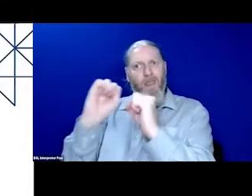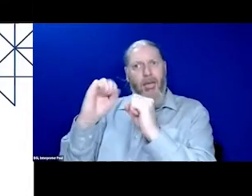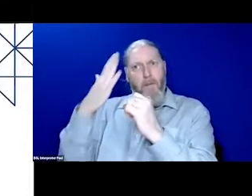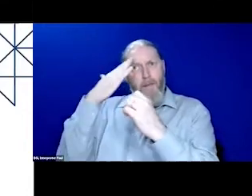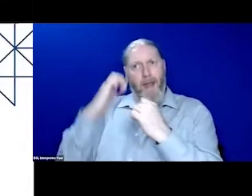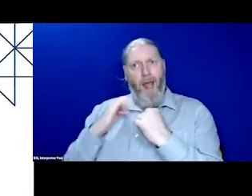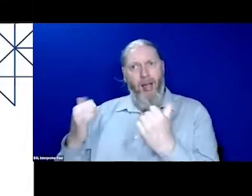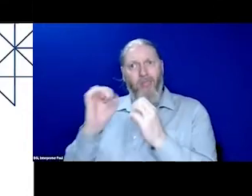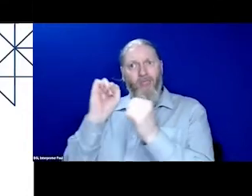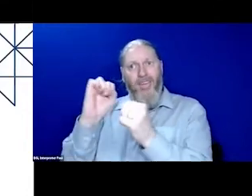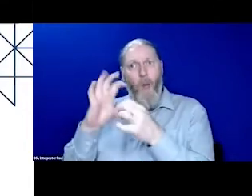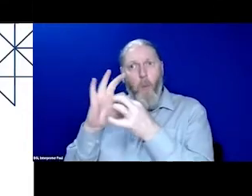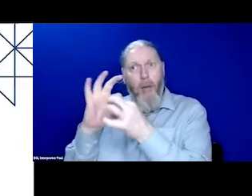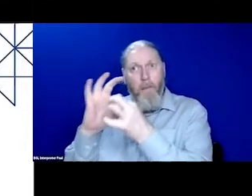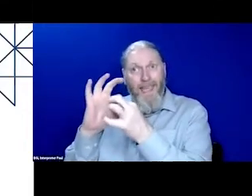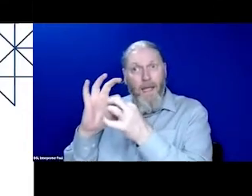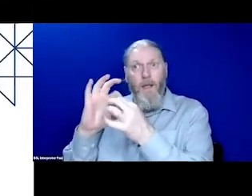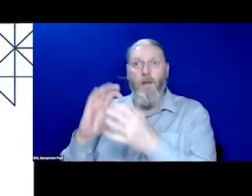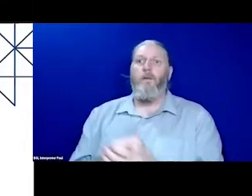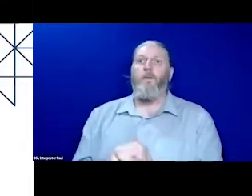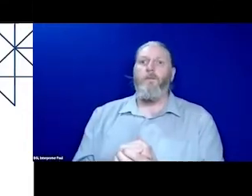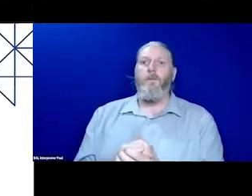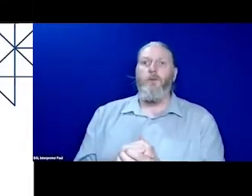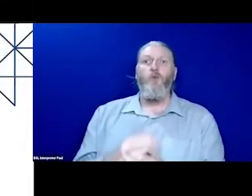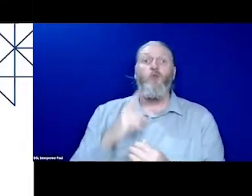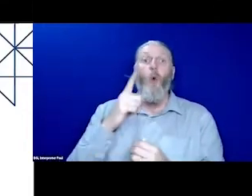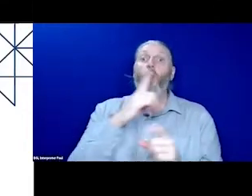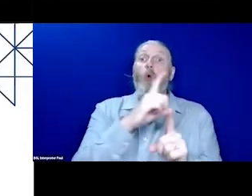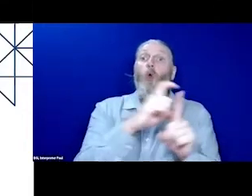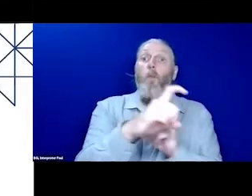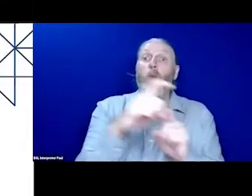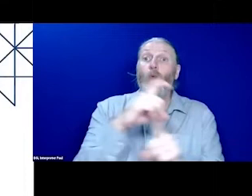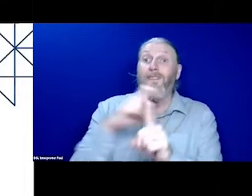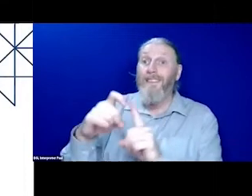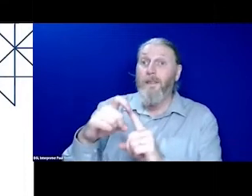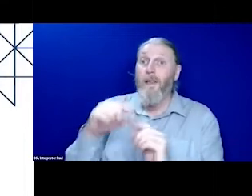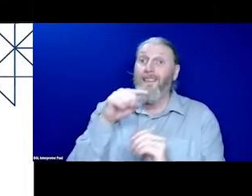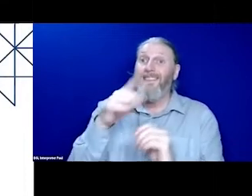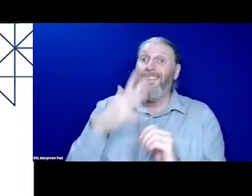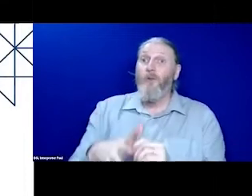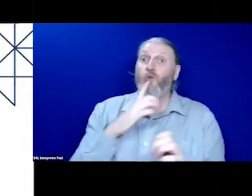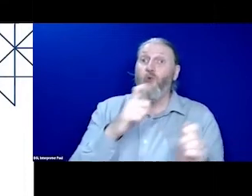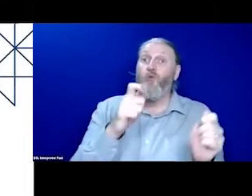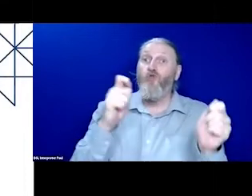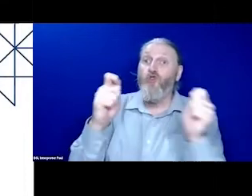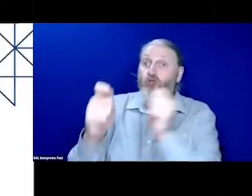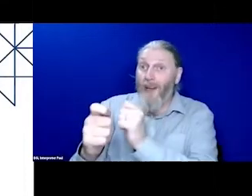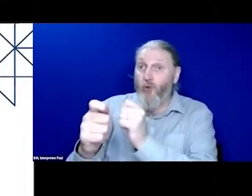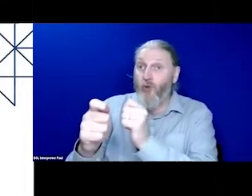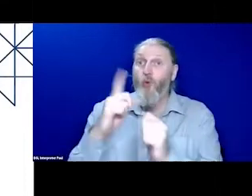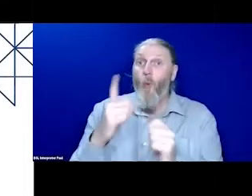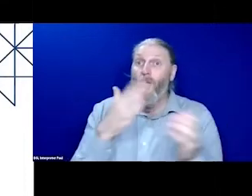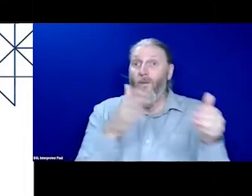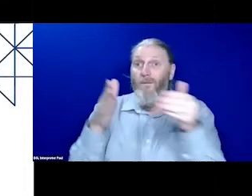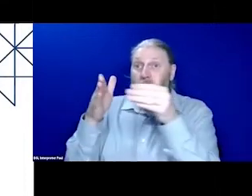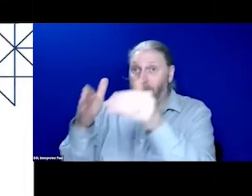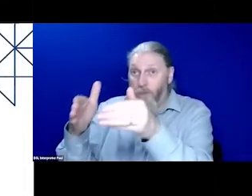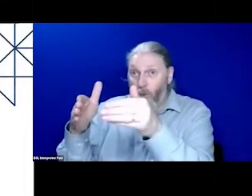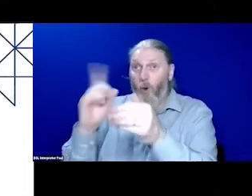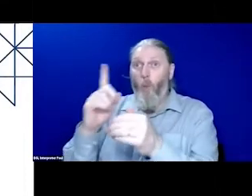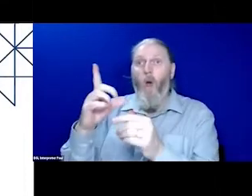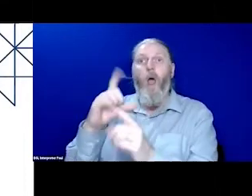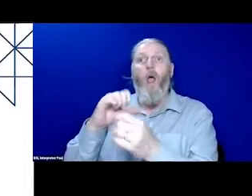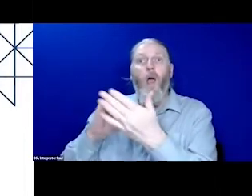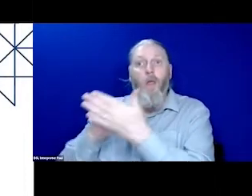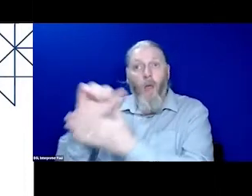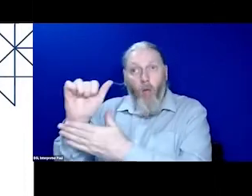We need a transformational shift within communities towards cultures that fundamentally center and care for people and the